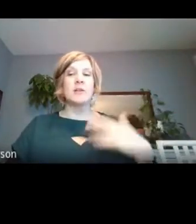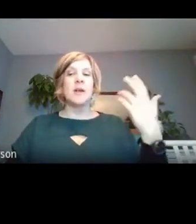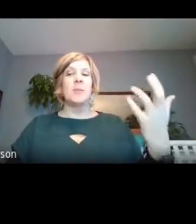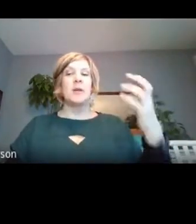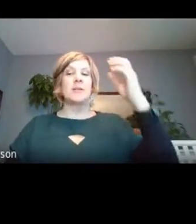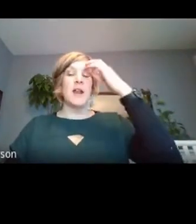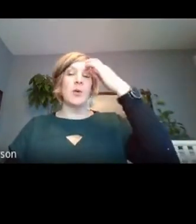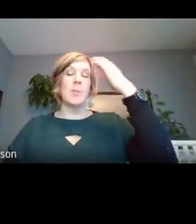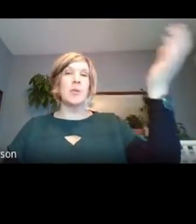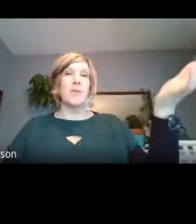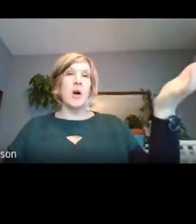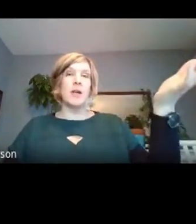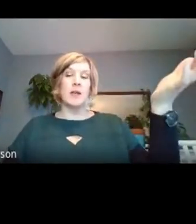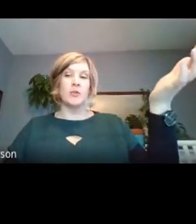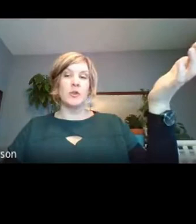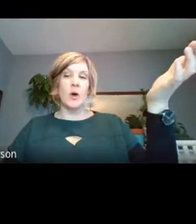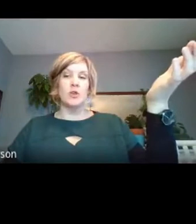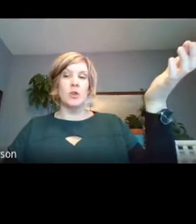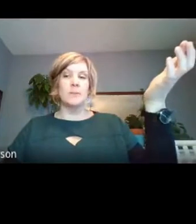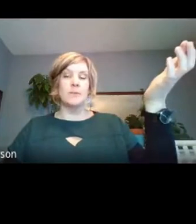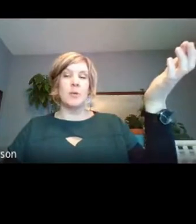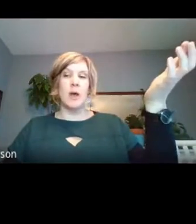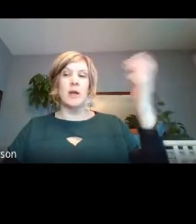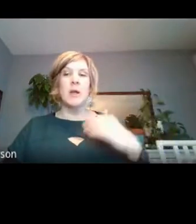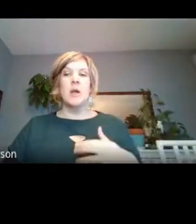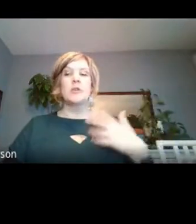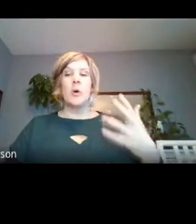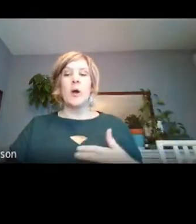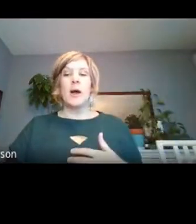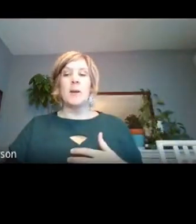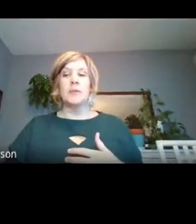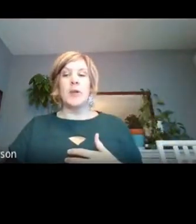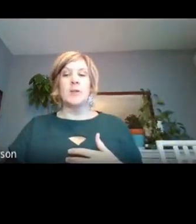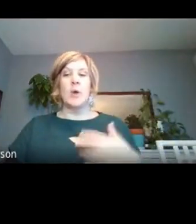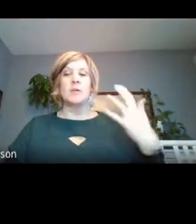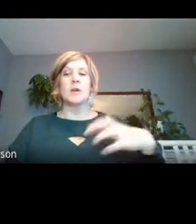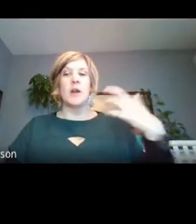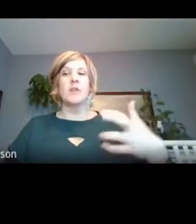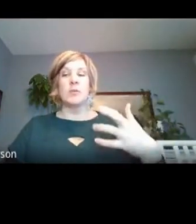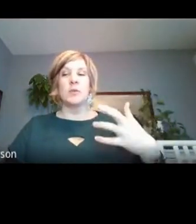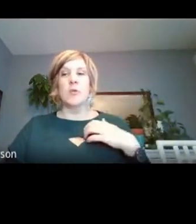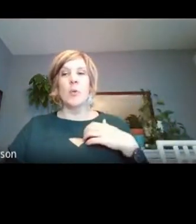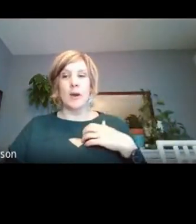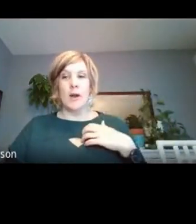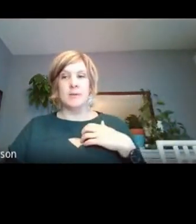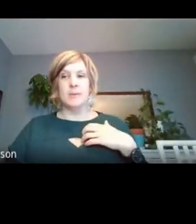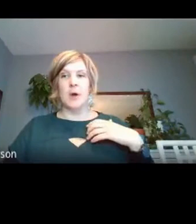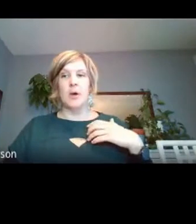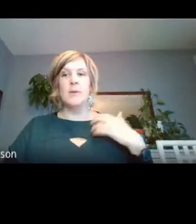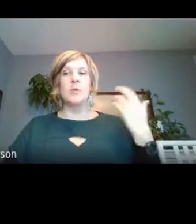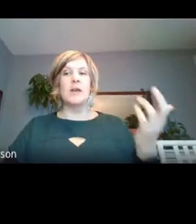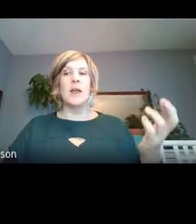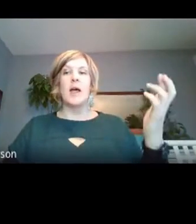click this because then i remember that i've already answered this question okay so um so that's a way to kind of keep yourself organized